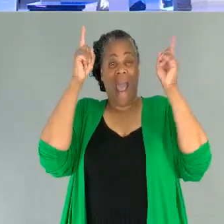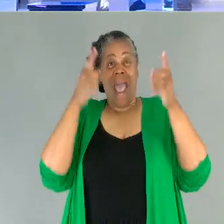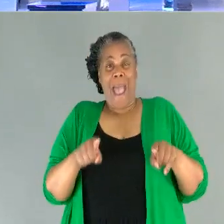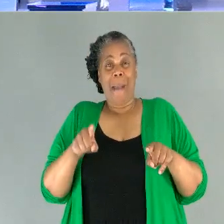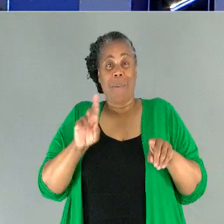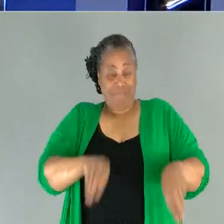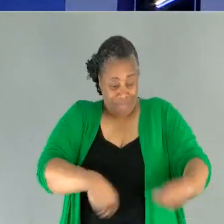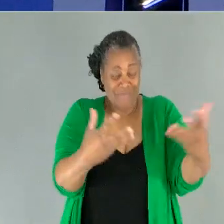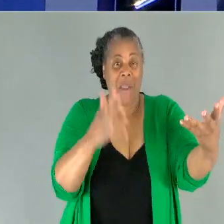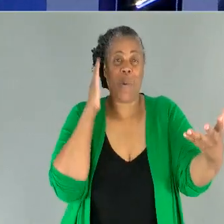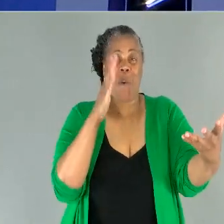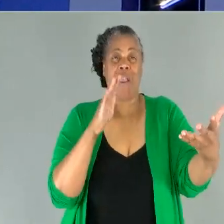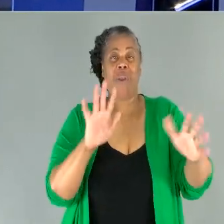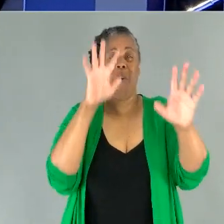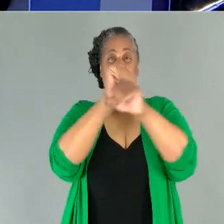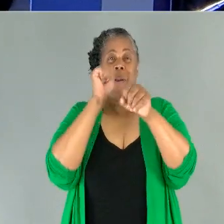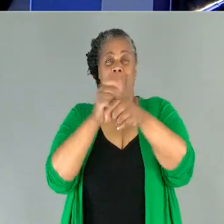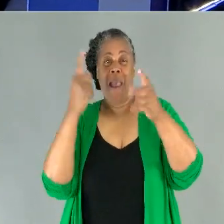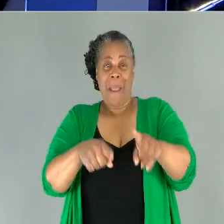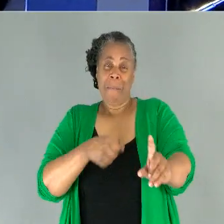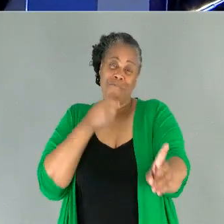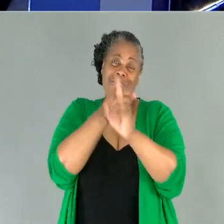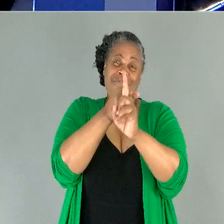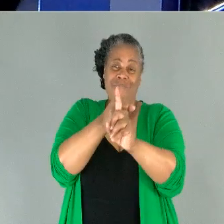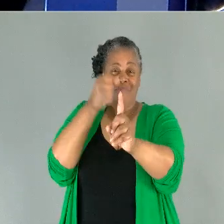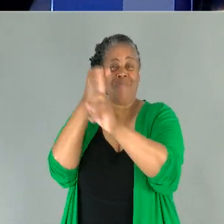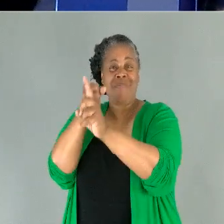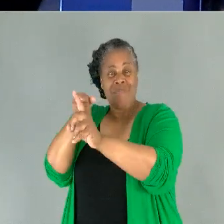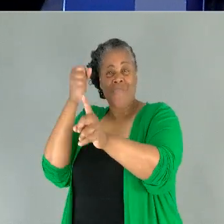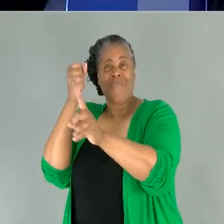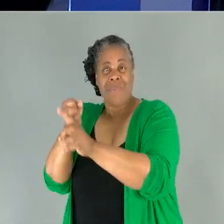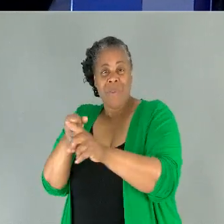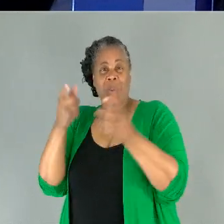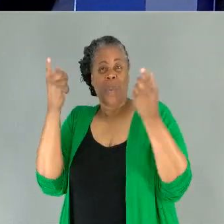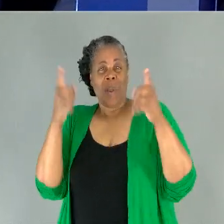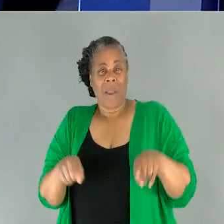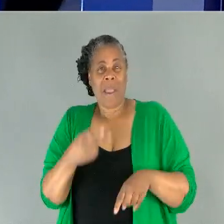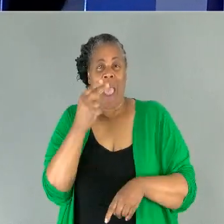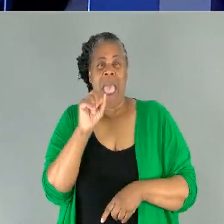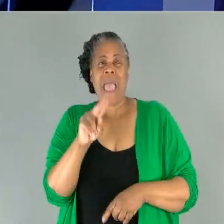coming. Your miracle is coming. What did Hannah do